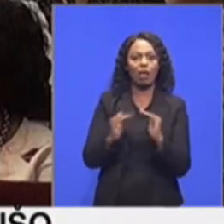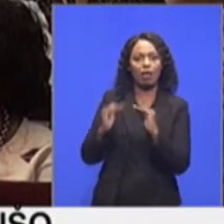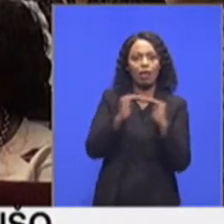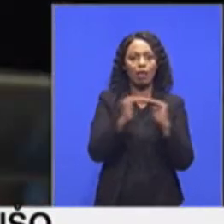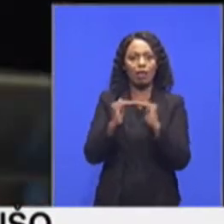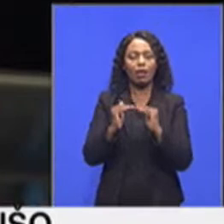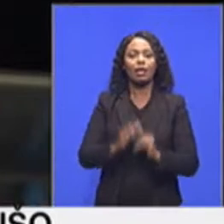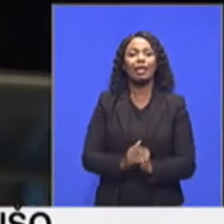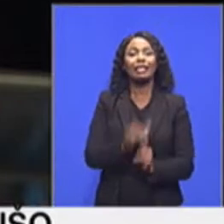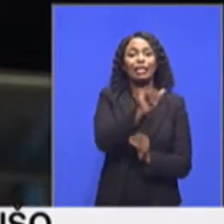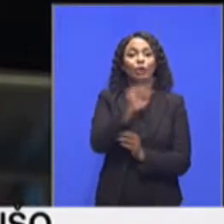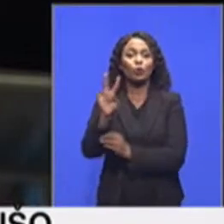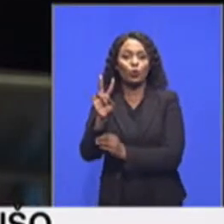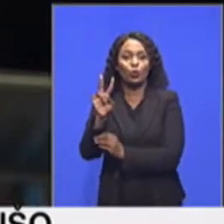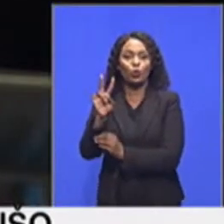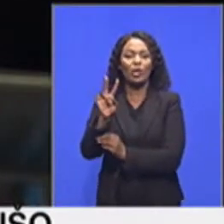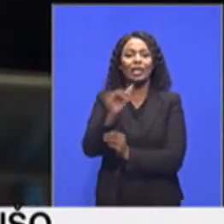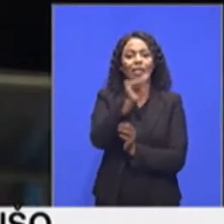6.2